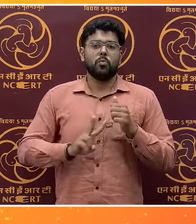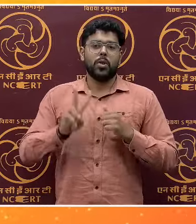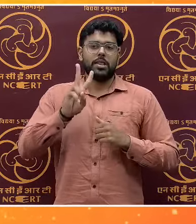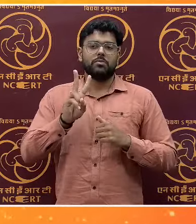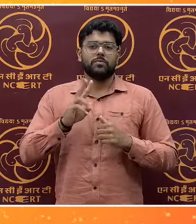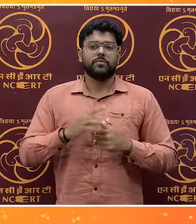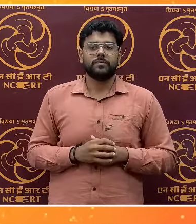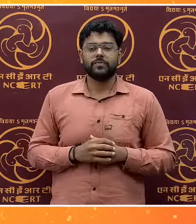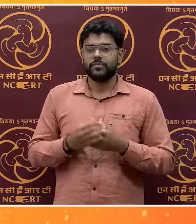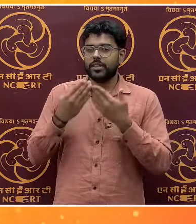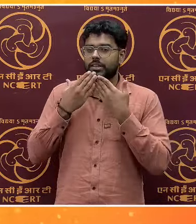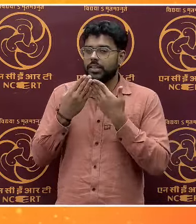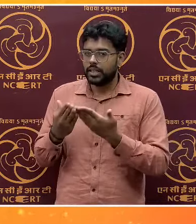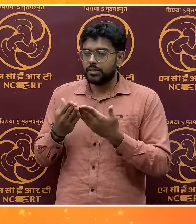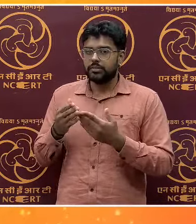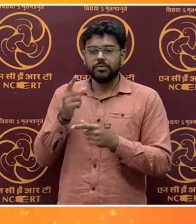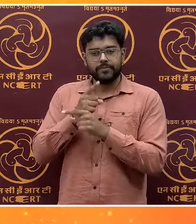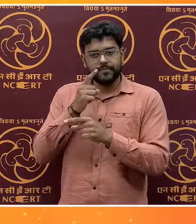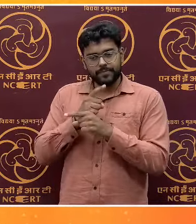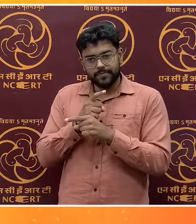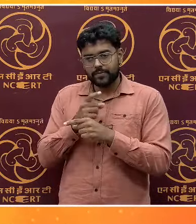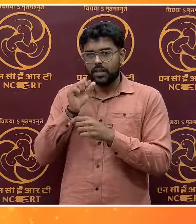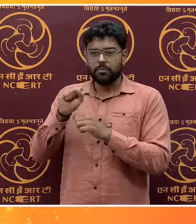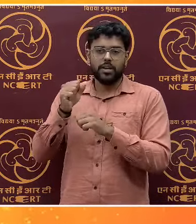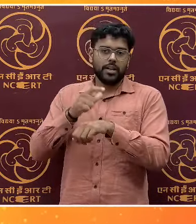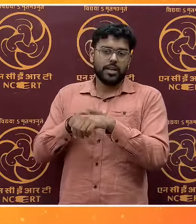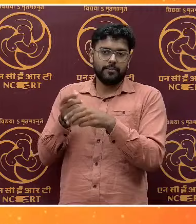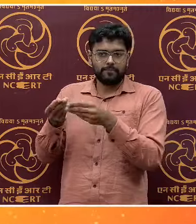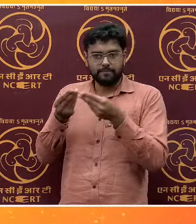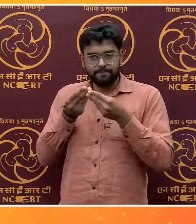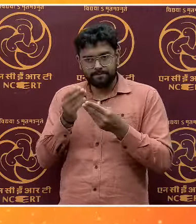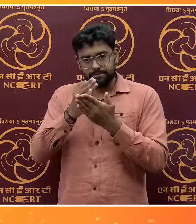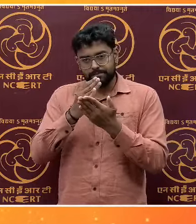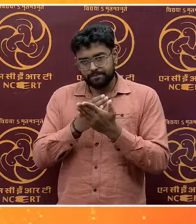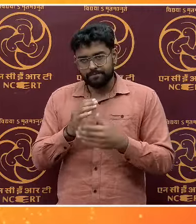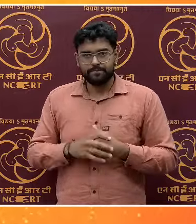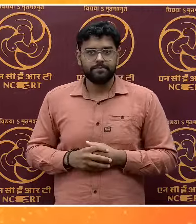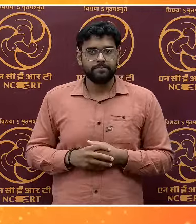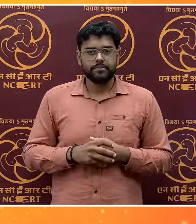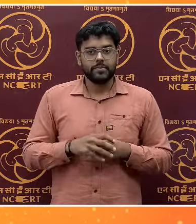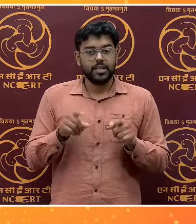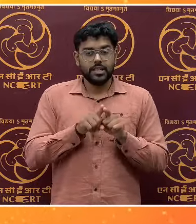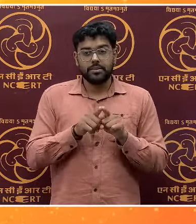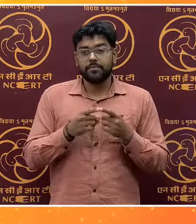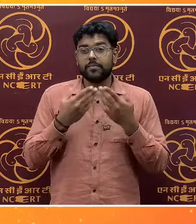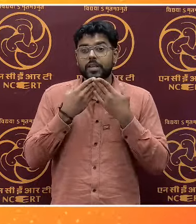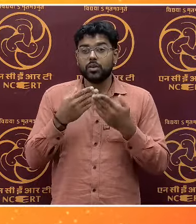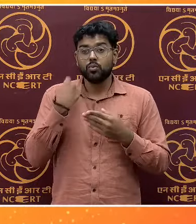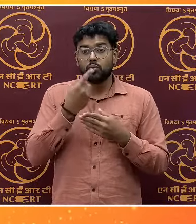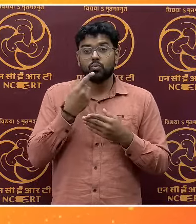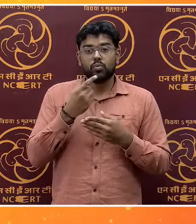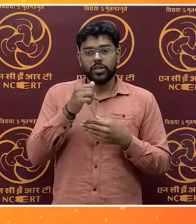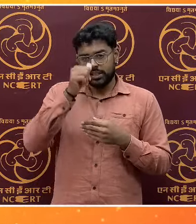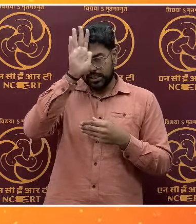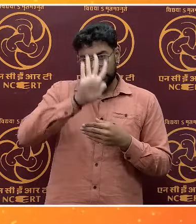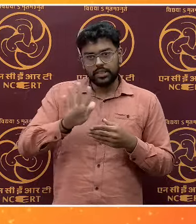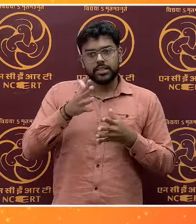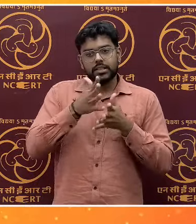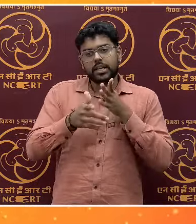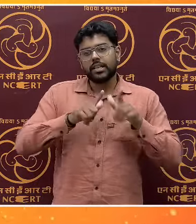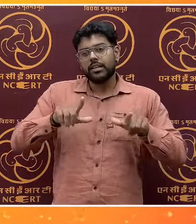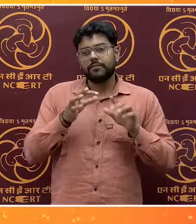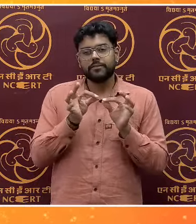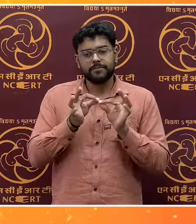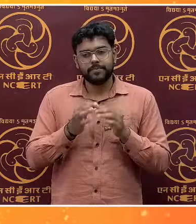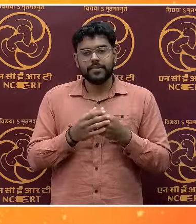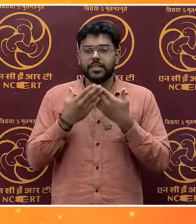said. Thank you so much, ma'am, for your Thank you, time and ma'am, for having contribution me to the here. session. And I would also like to thank our ISL interpreter, Dave, for his